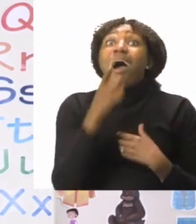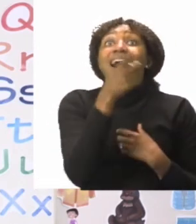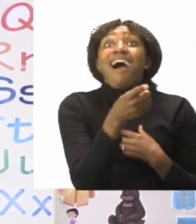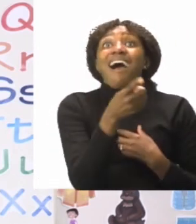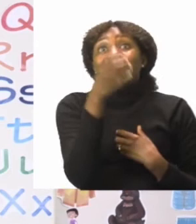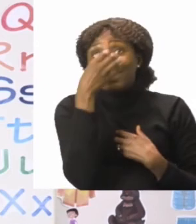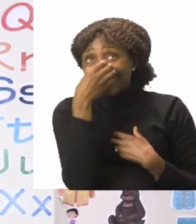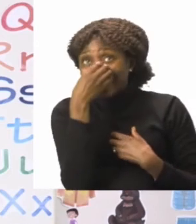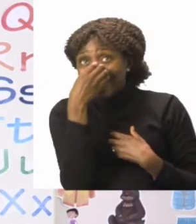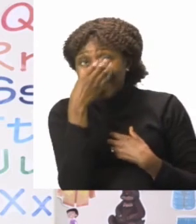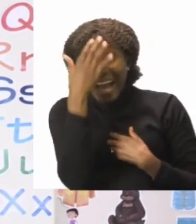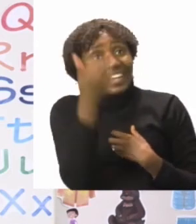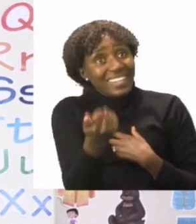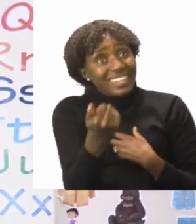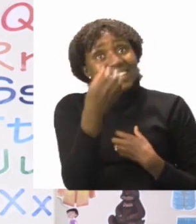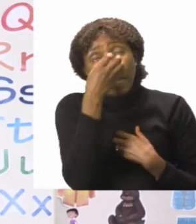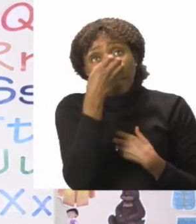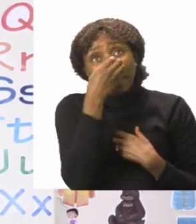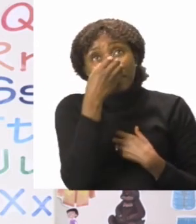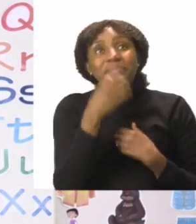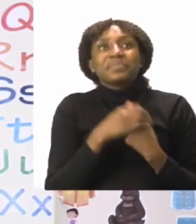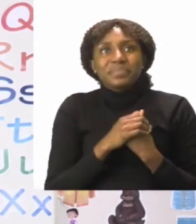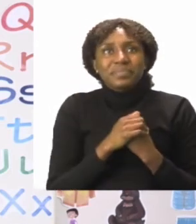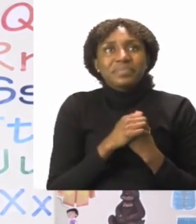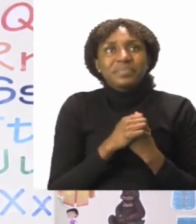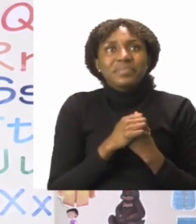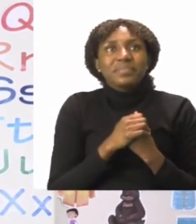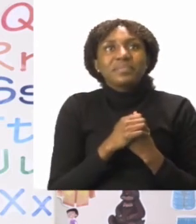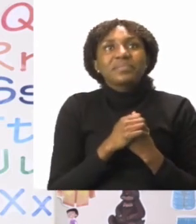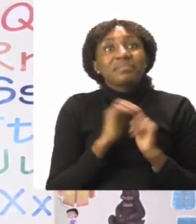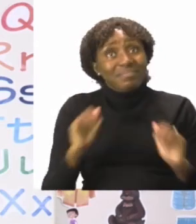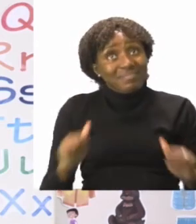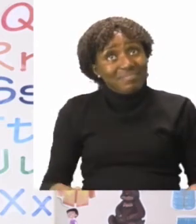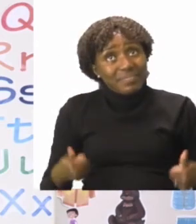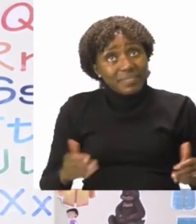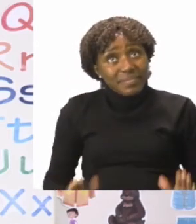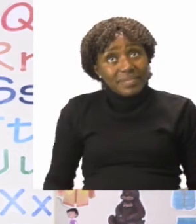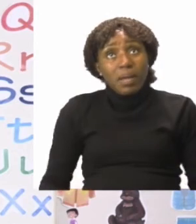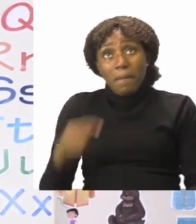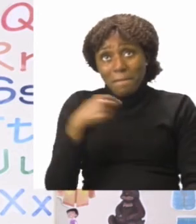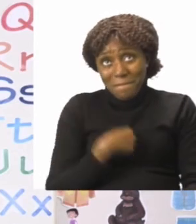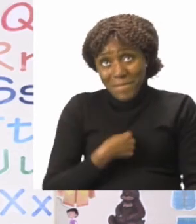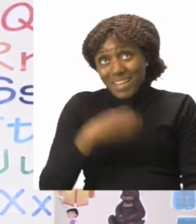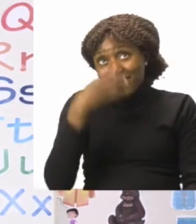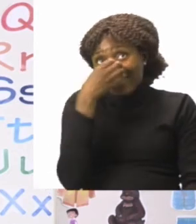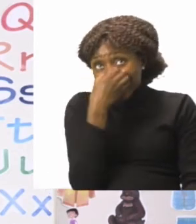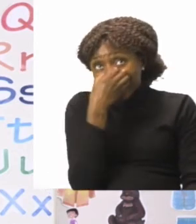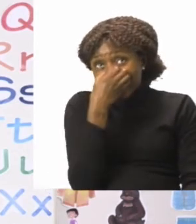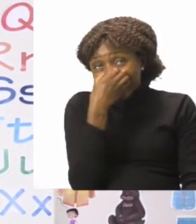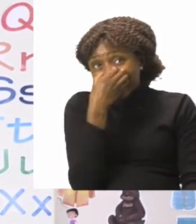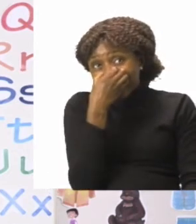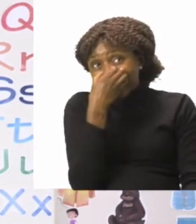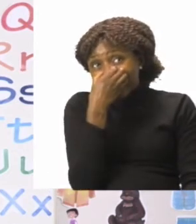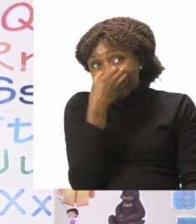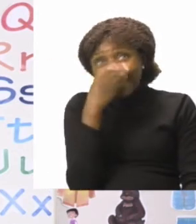is hello zoshi now boys and girls from zoshi and i we say